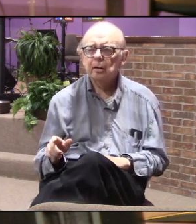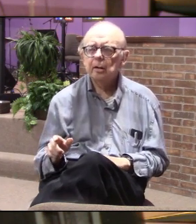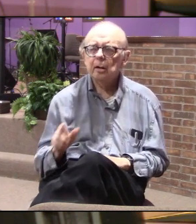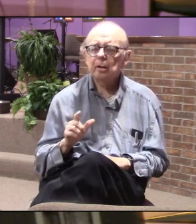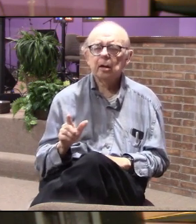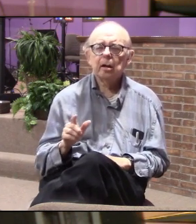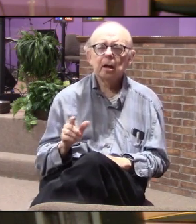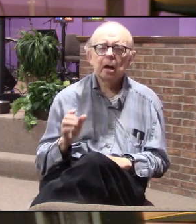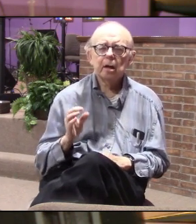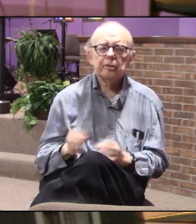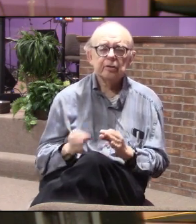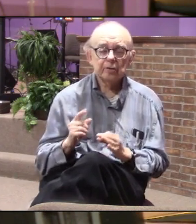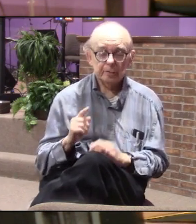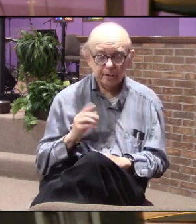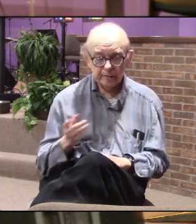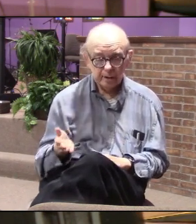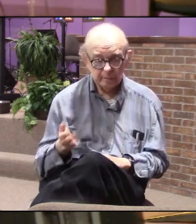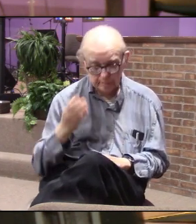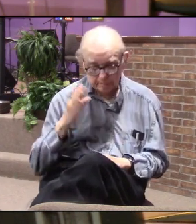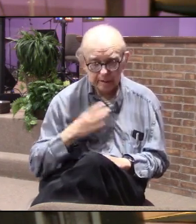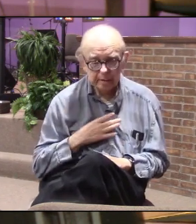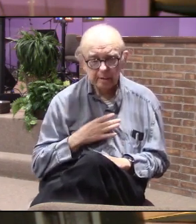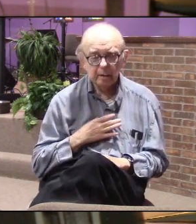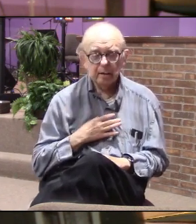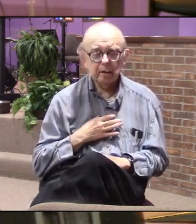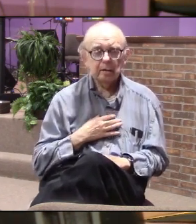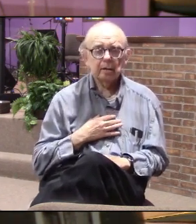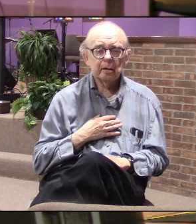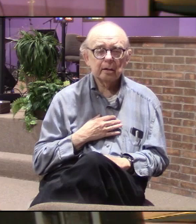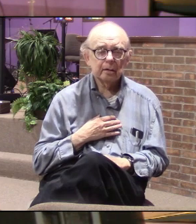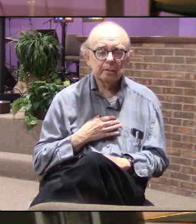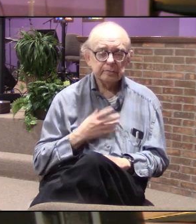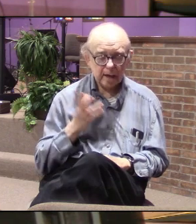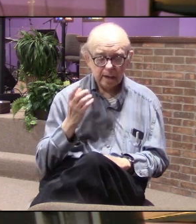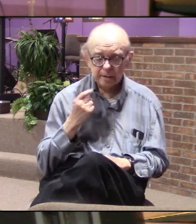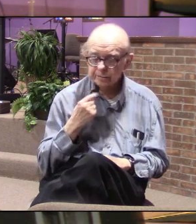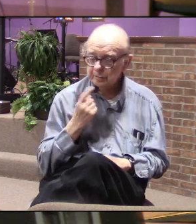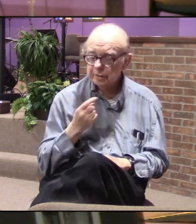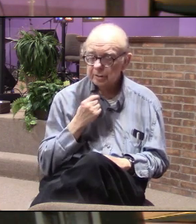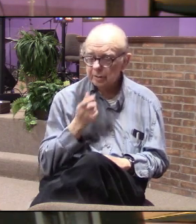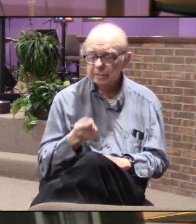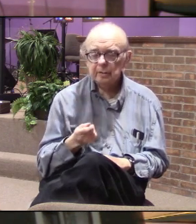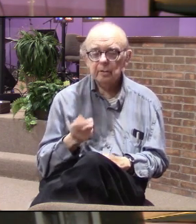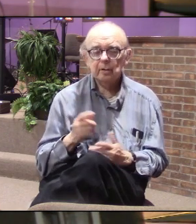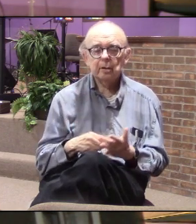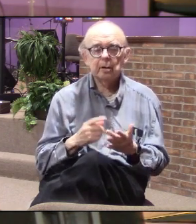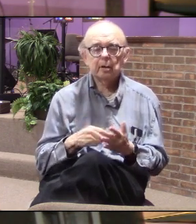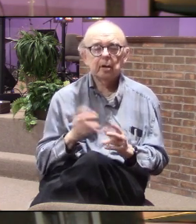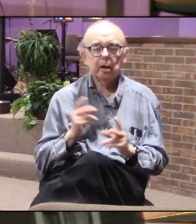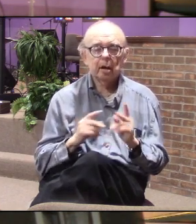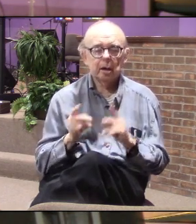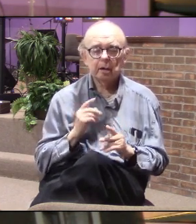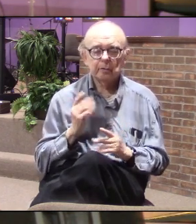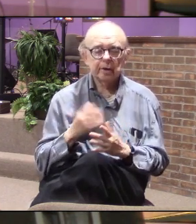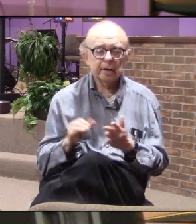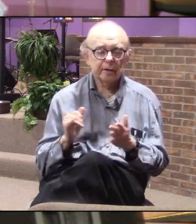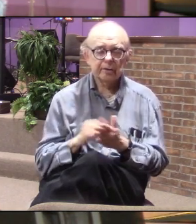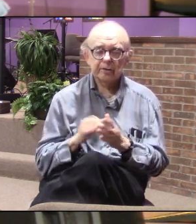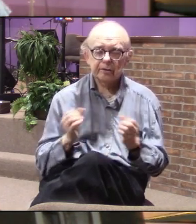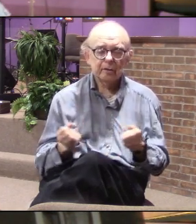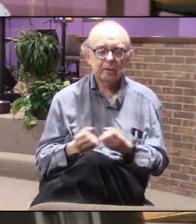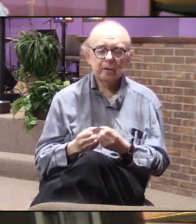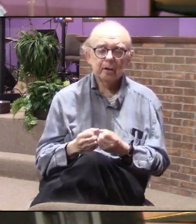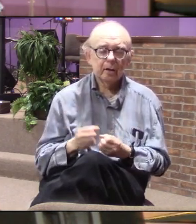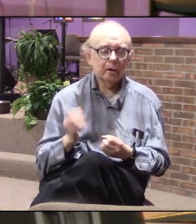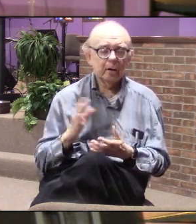Lazarus in judgment of him. I listened, you didn't. And sometimes people think they're going to get out of this thing and it's just going to